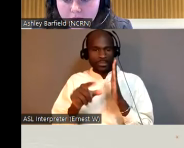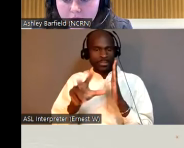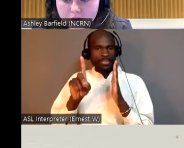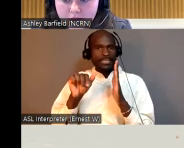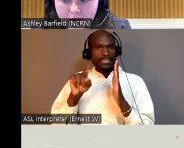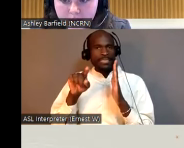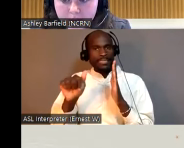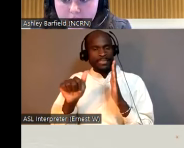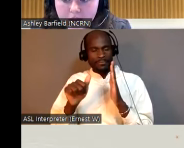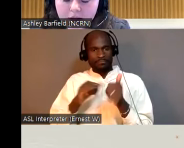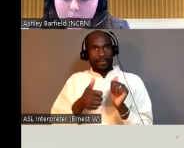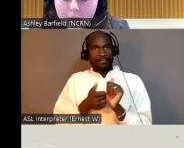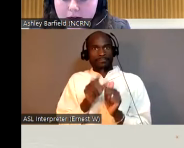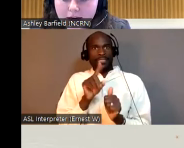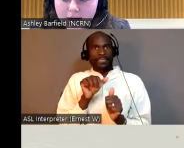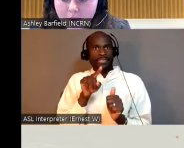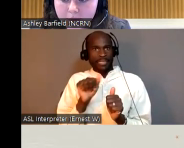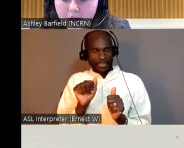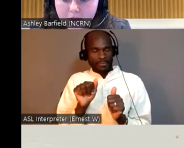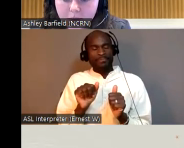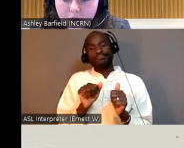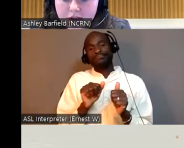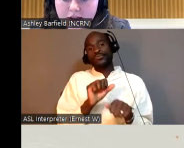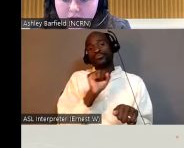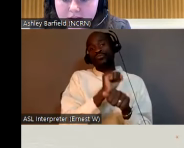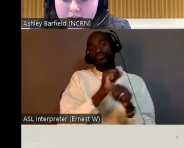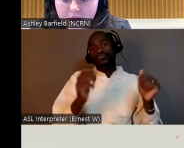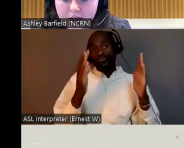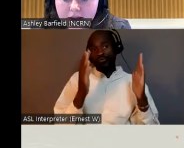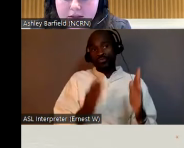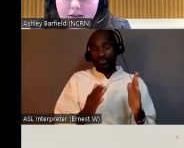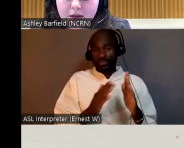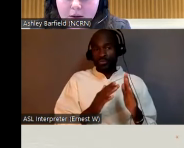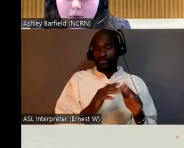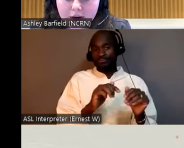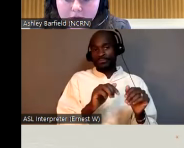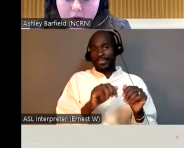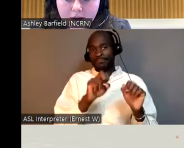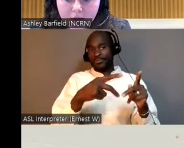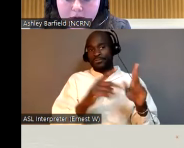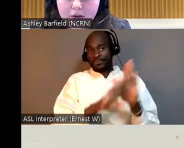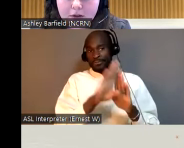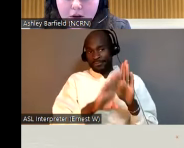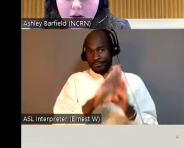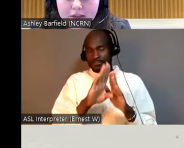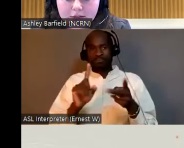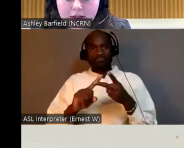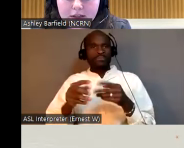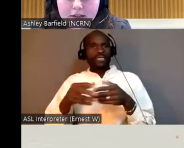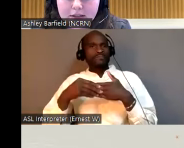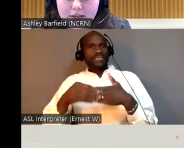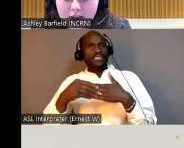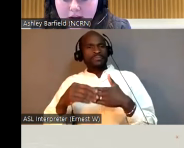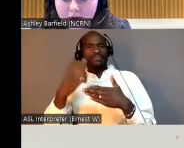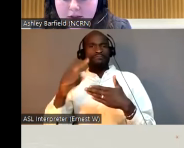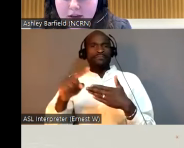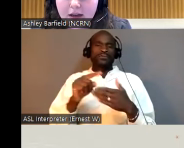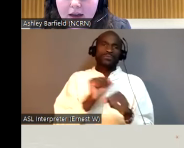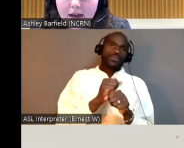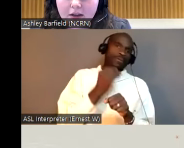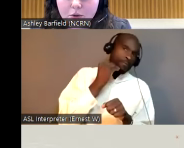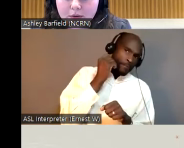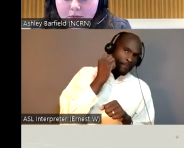center workforce development, Medicaid public health emergency flexibilities, behavioral health, cost savings,